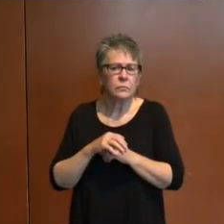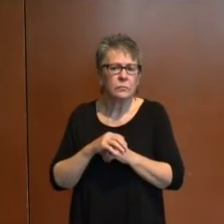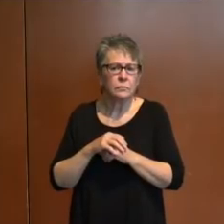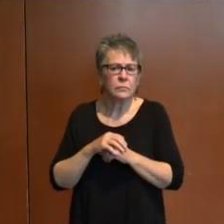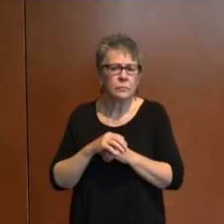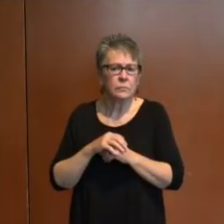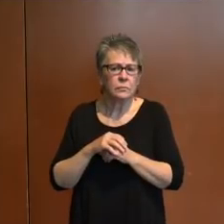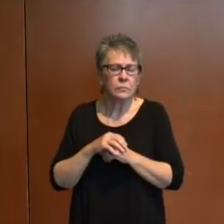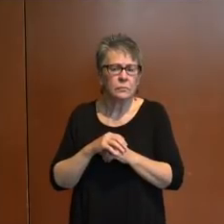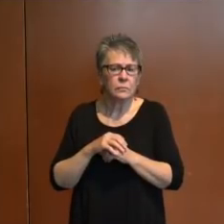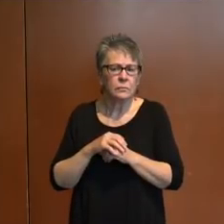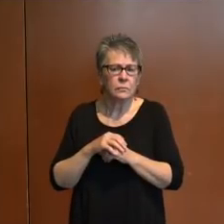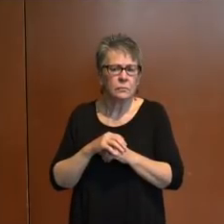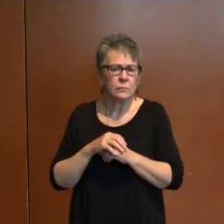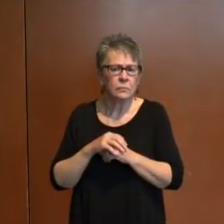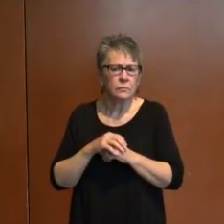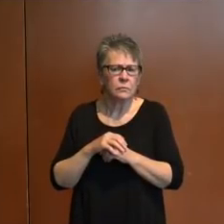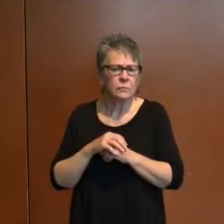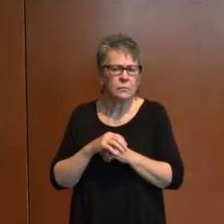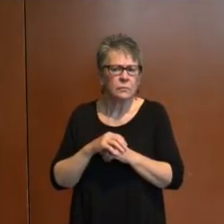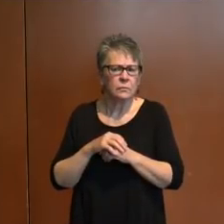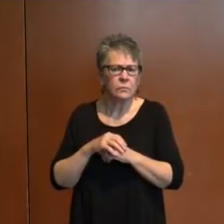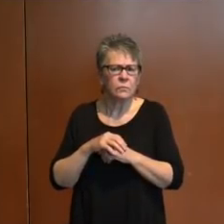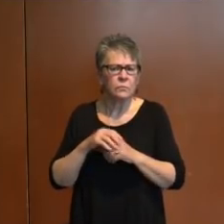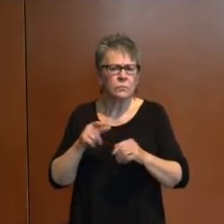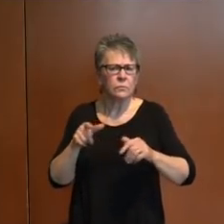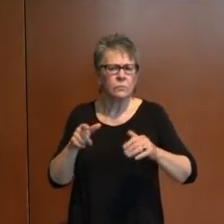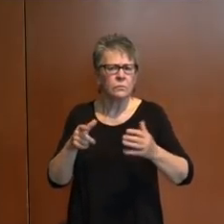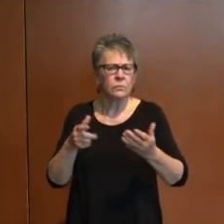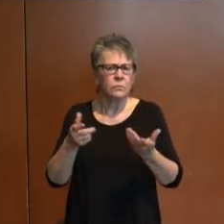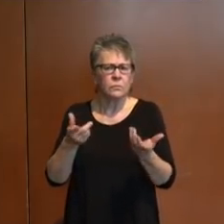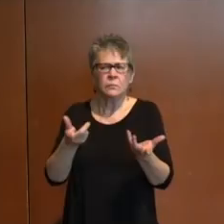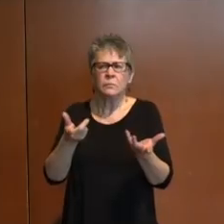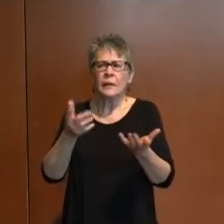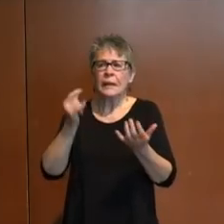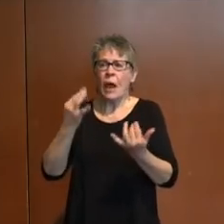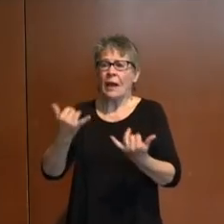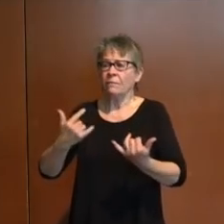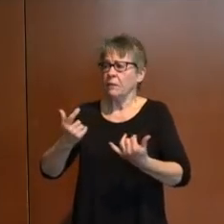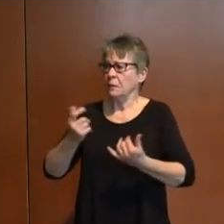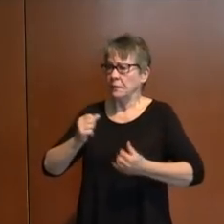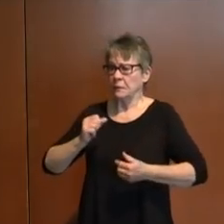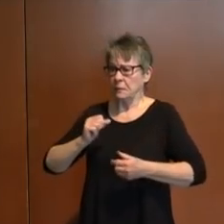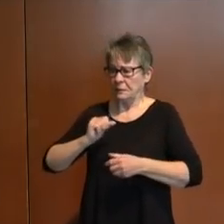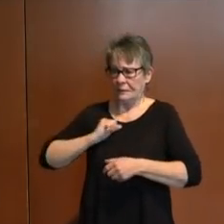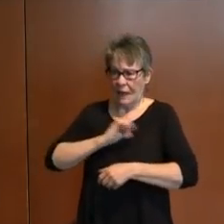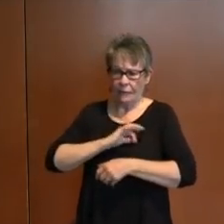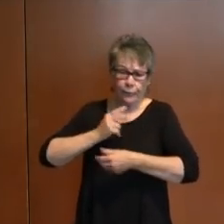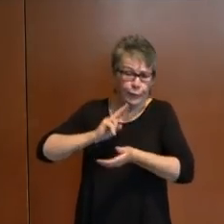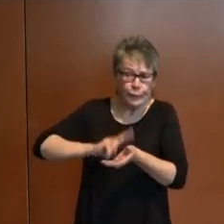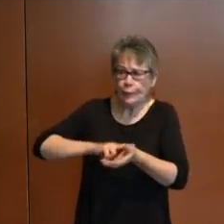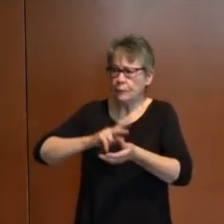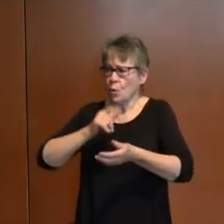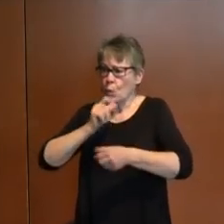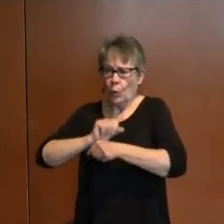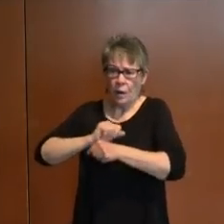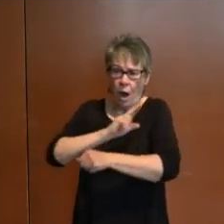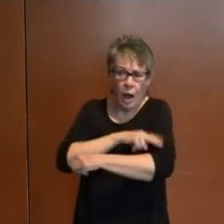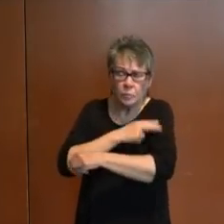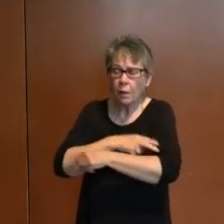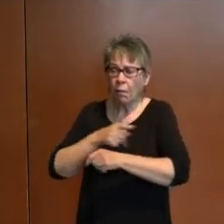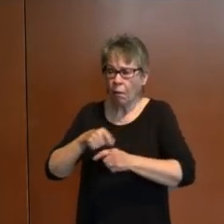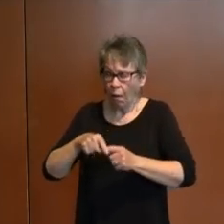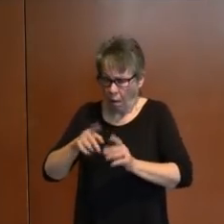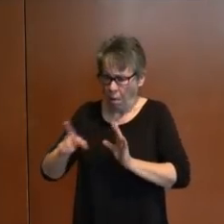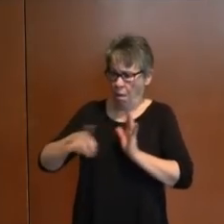what is in place right now to notify the employees, particularly in the healthcare settings? Are there changes? We're